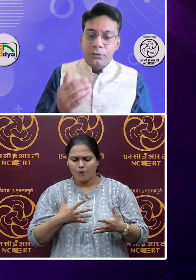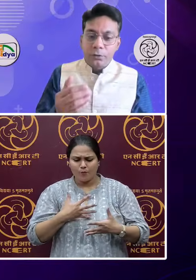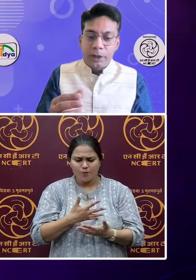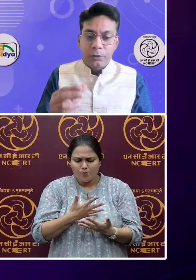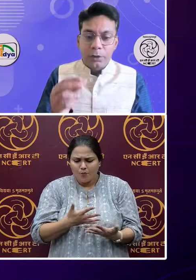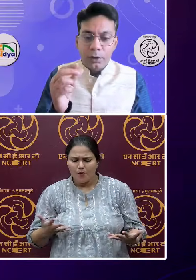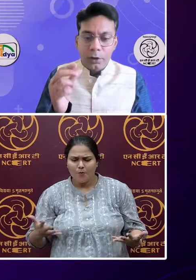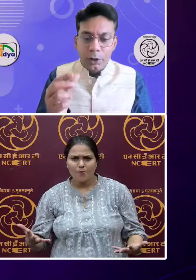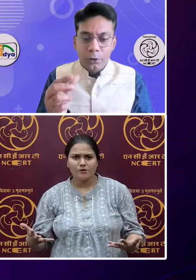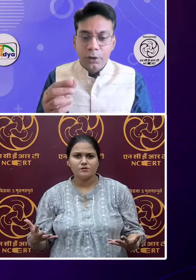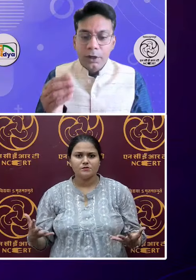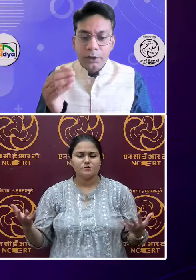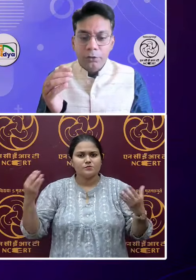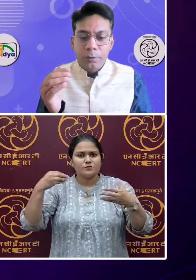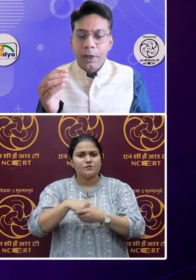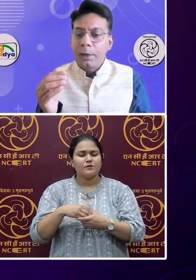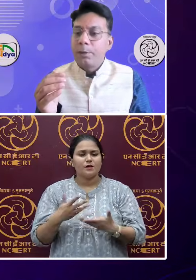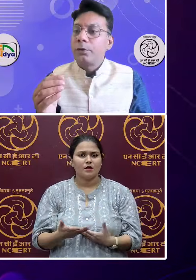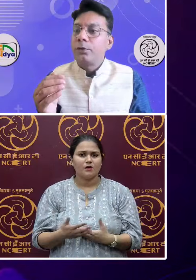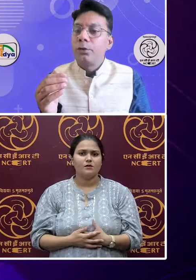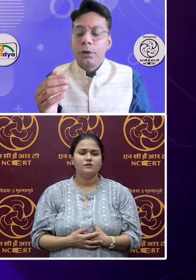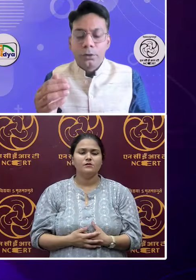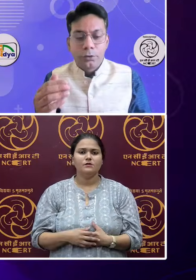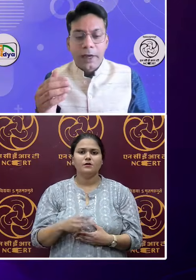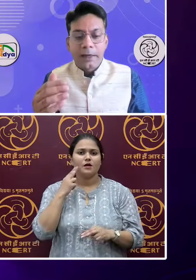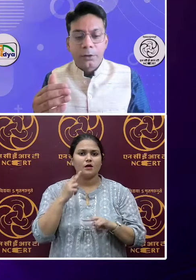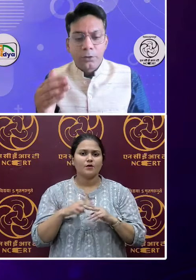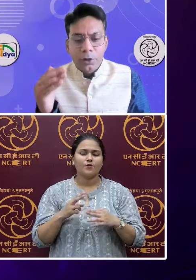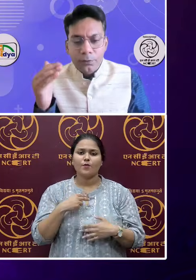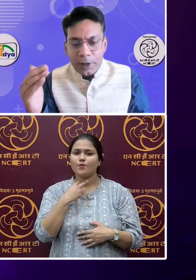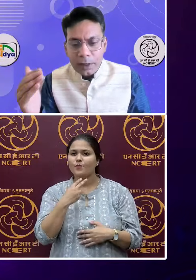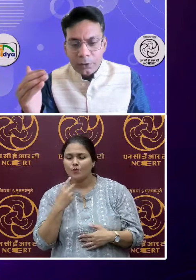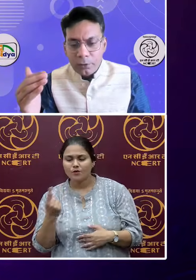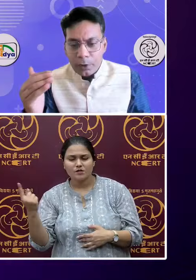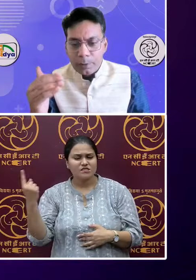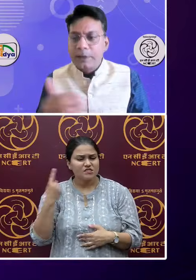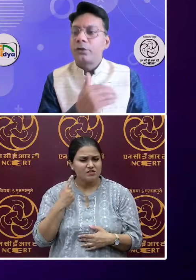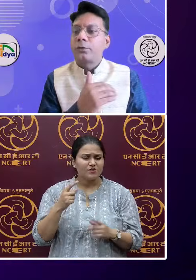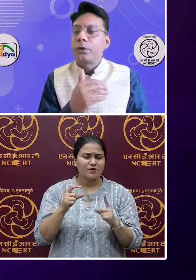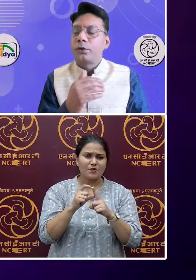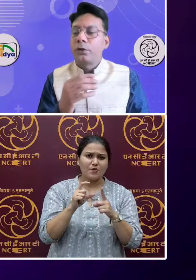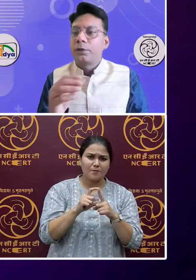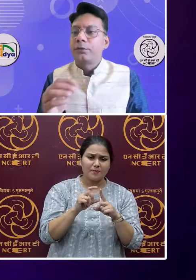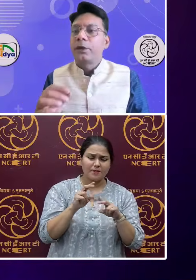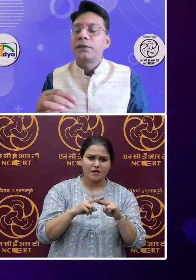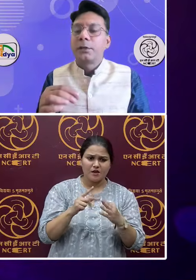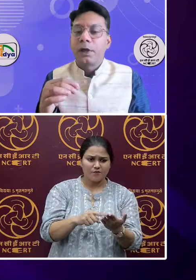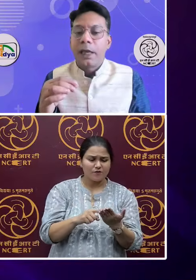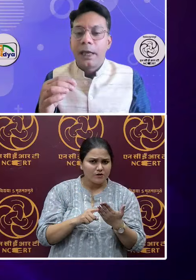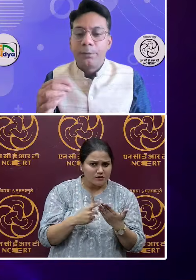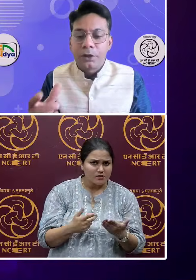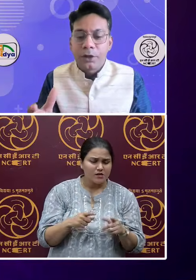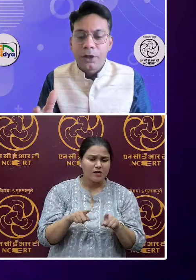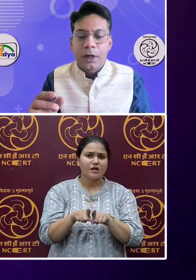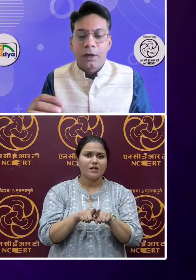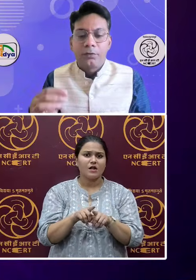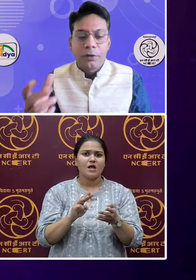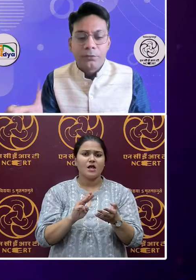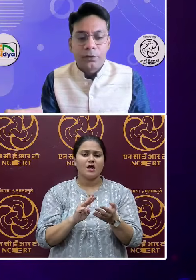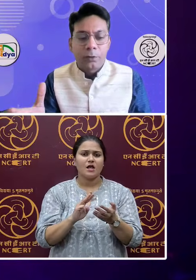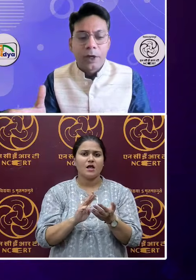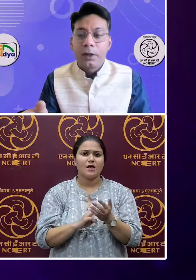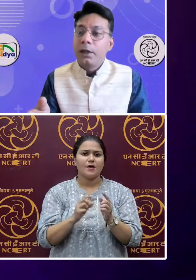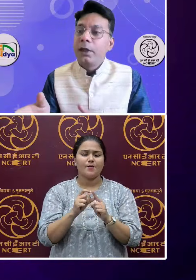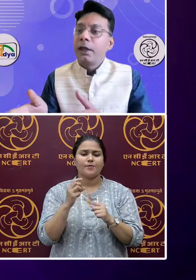in case of particular audio, it should be able to cater to different formats of audio. Say for example, MP3 or